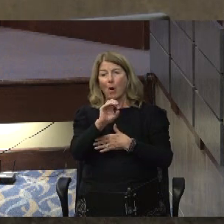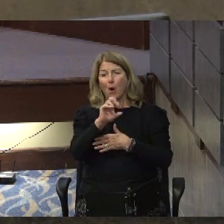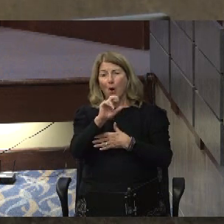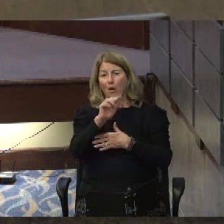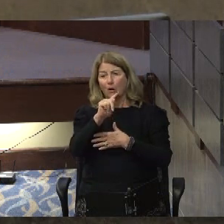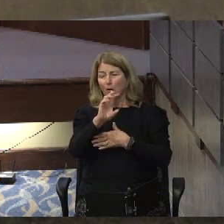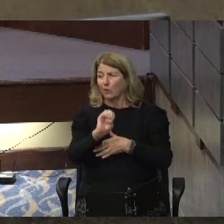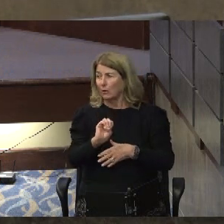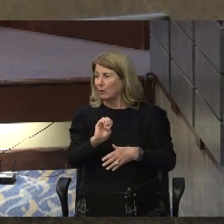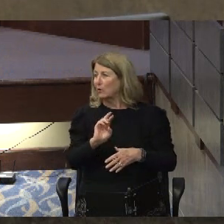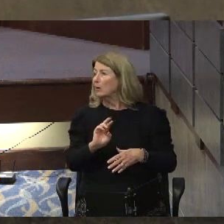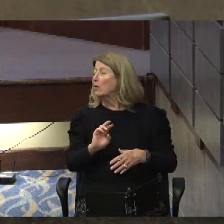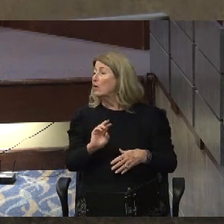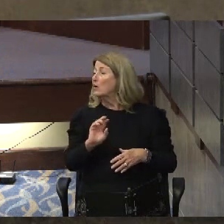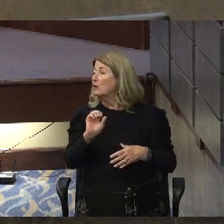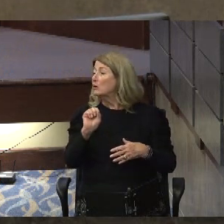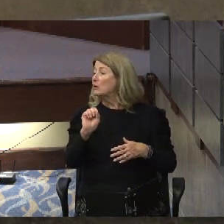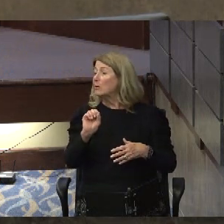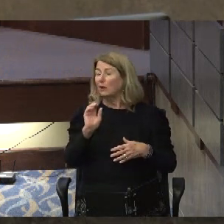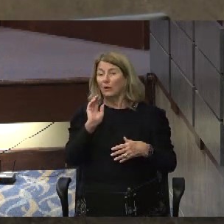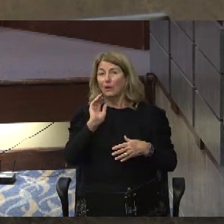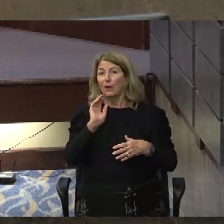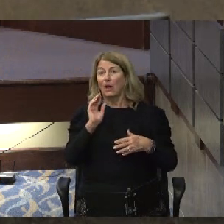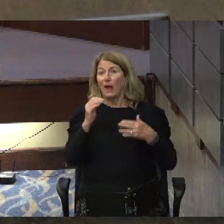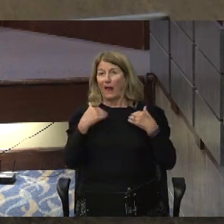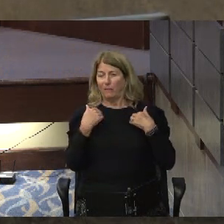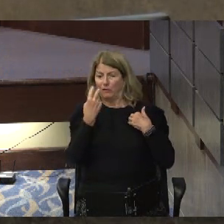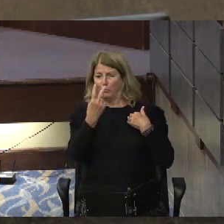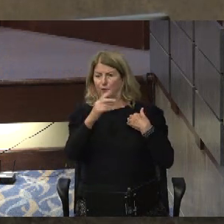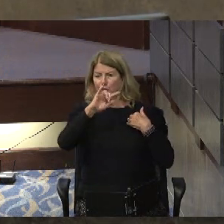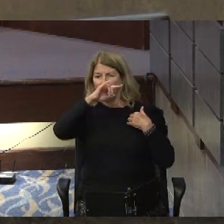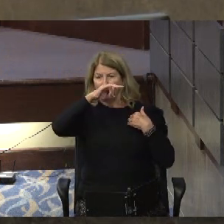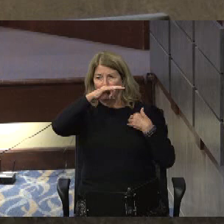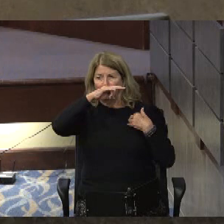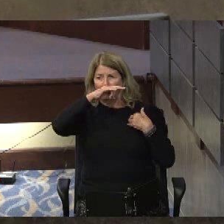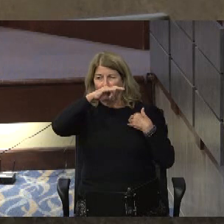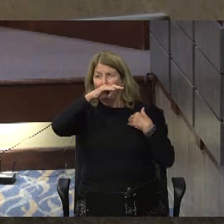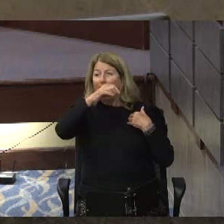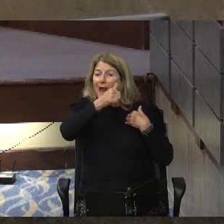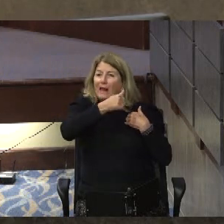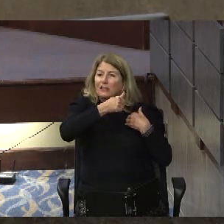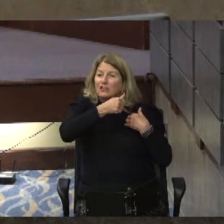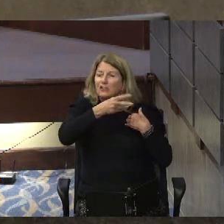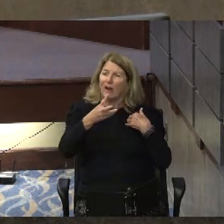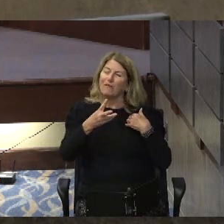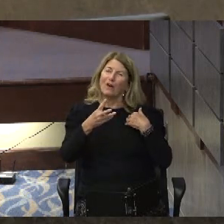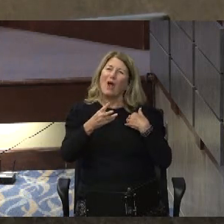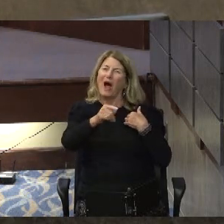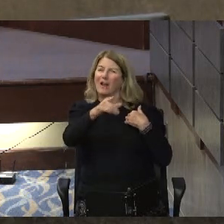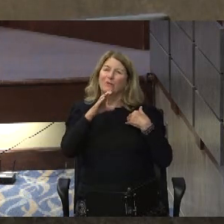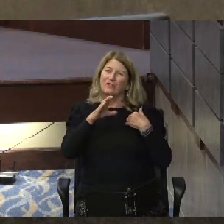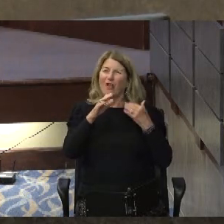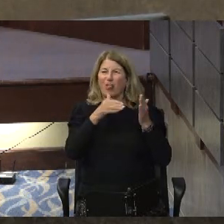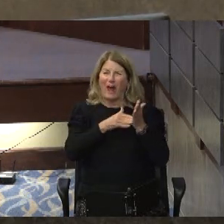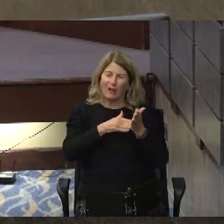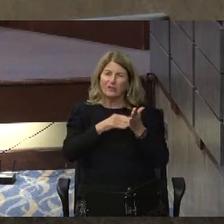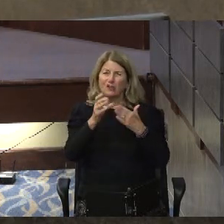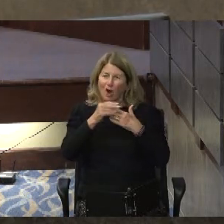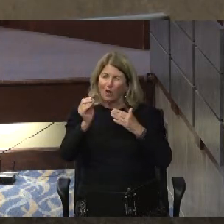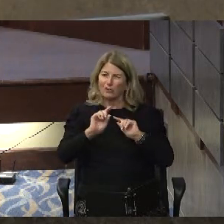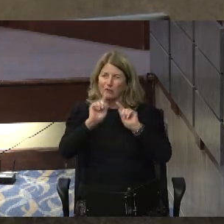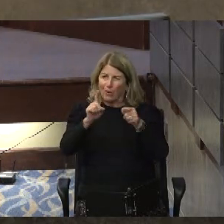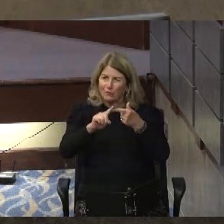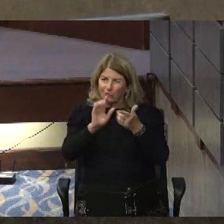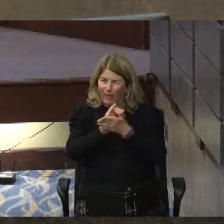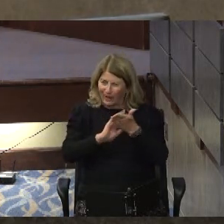send 2 kids and several hundreds of thousands of dollars to Baylor. So I feel like there's some atonement here.